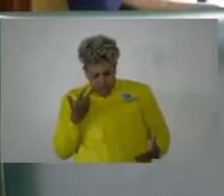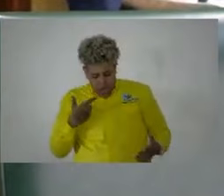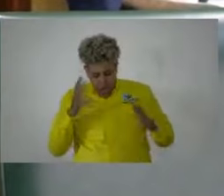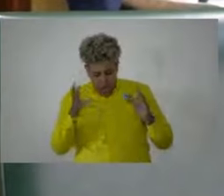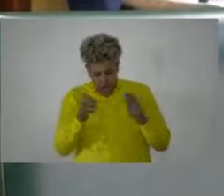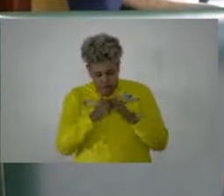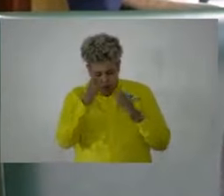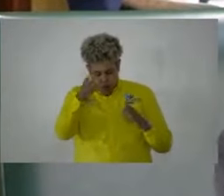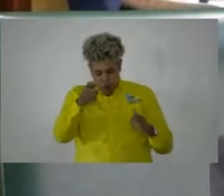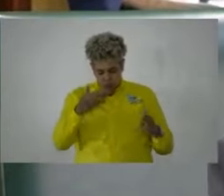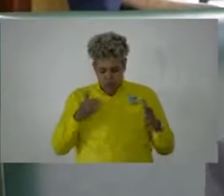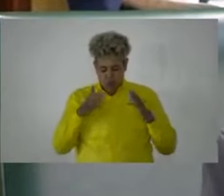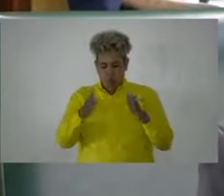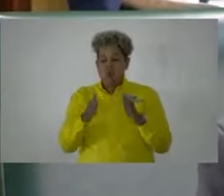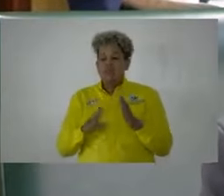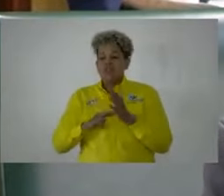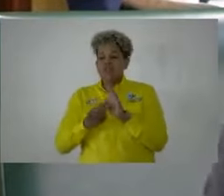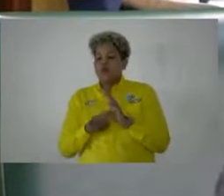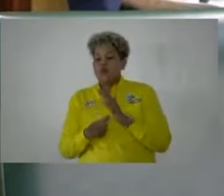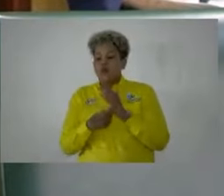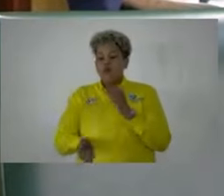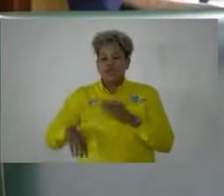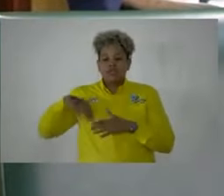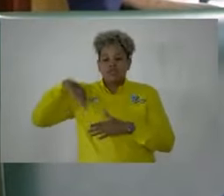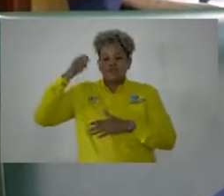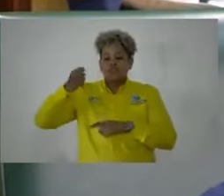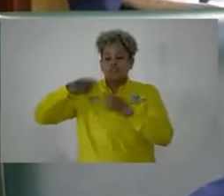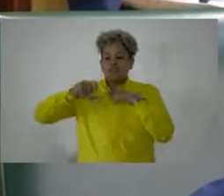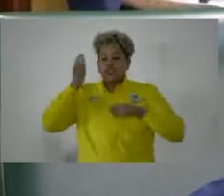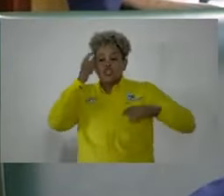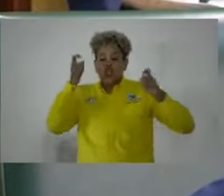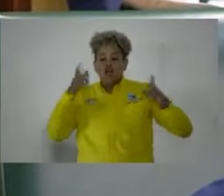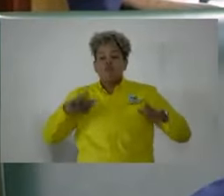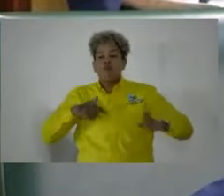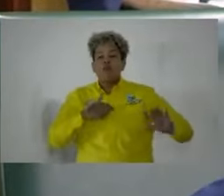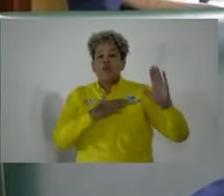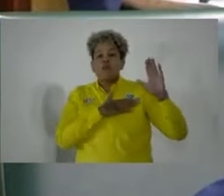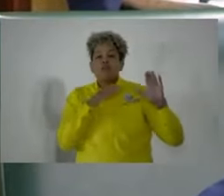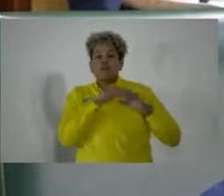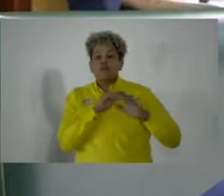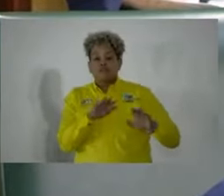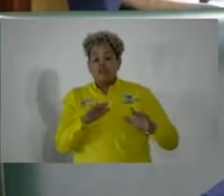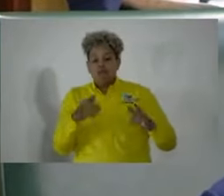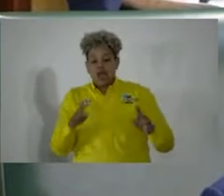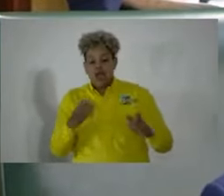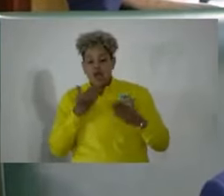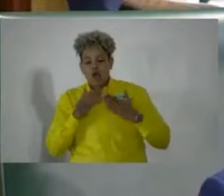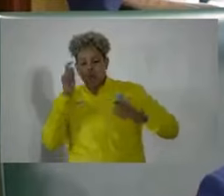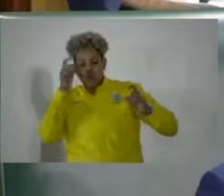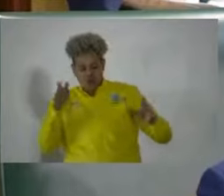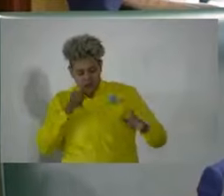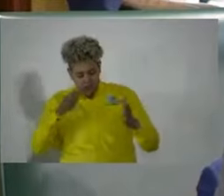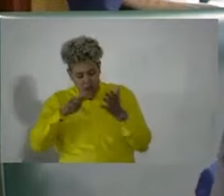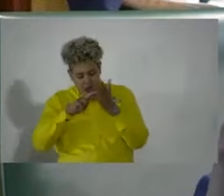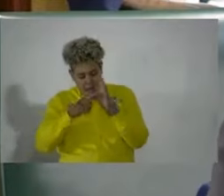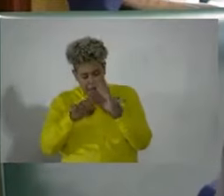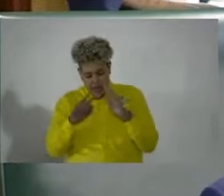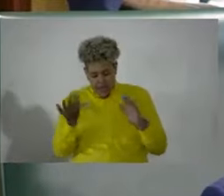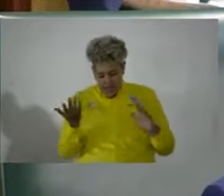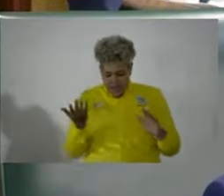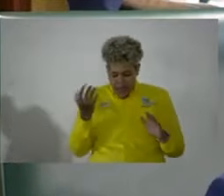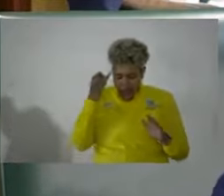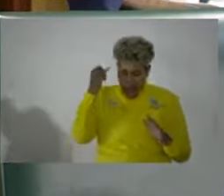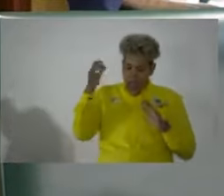you with the ways, means, quality, and spirit of the change in governance that we commit to. And good governance isn't just a set